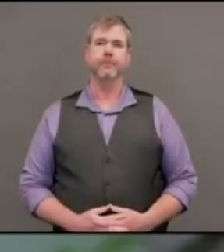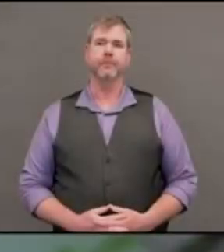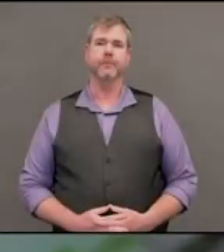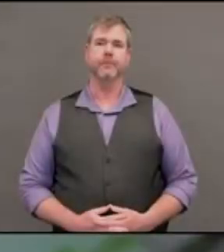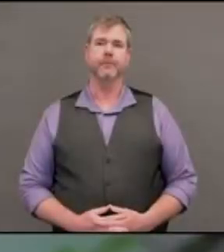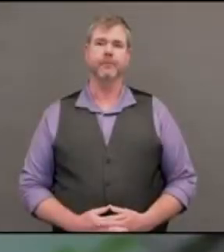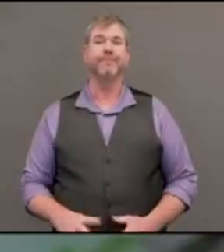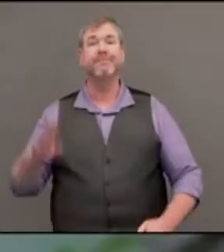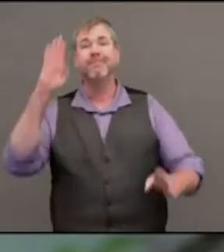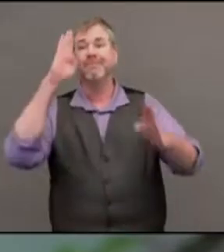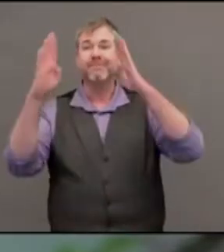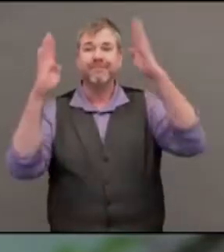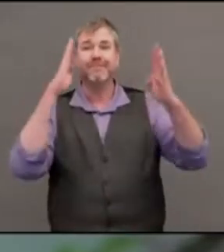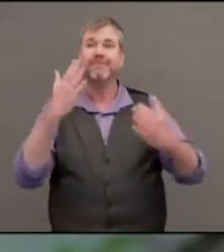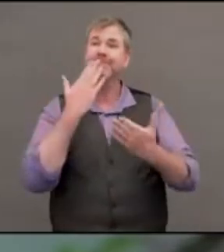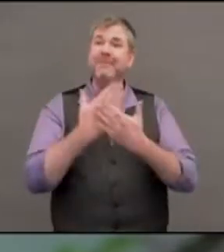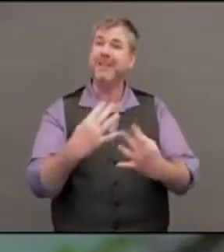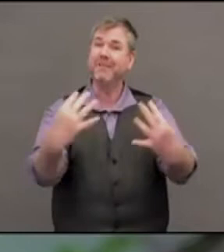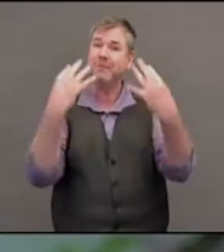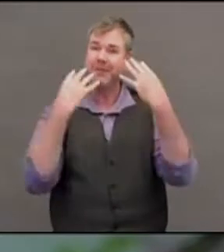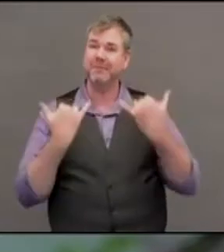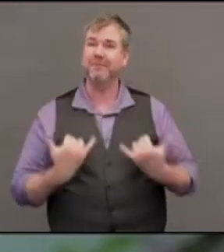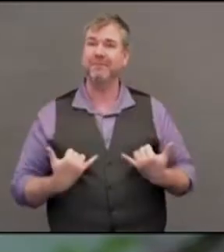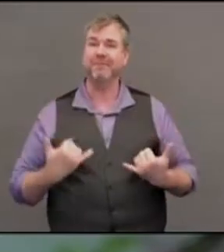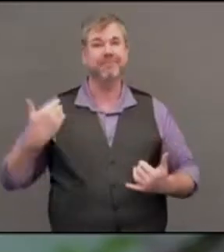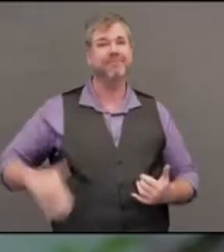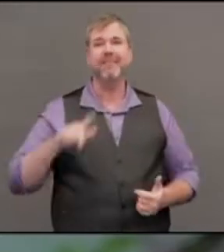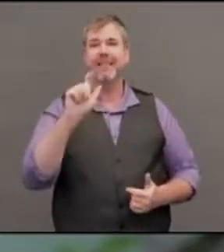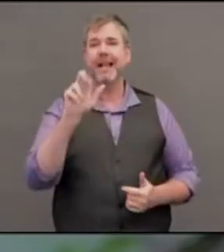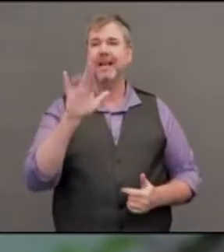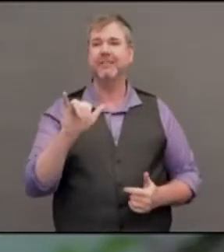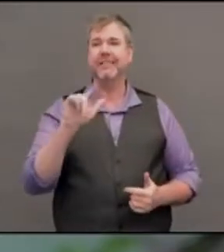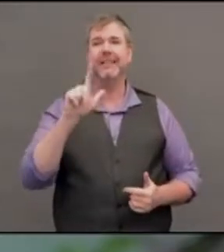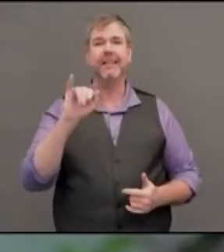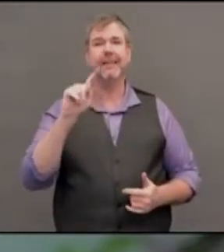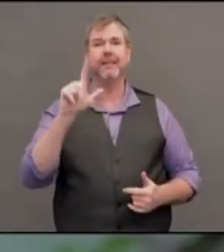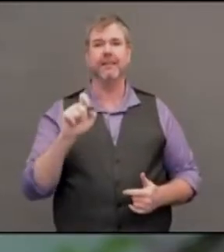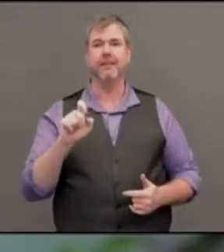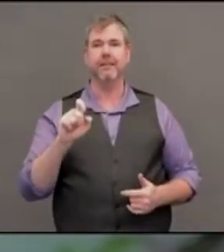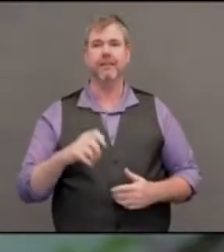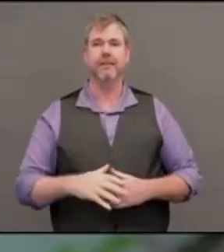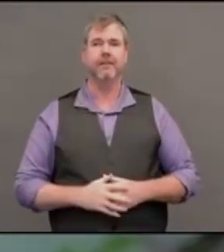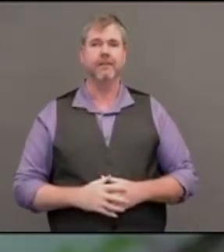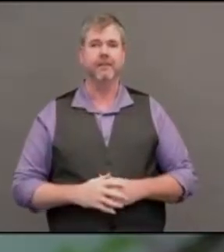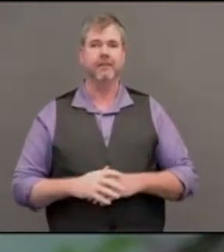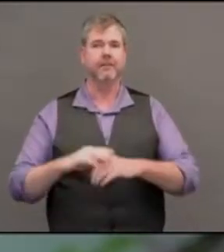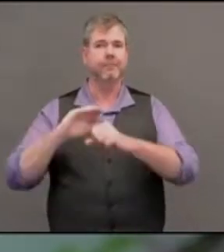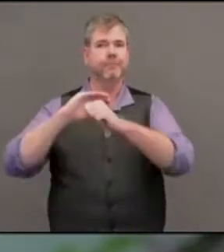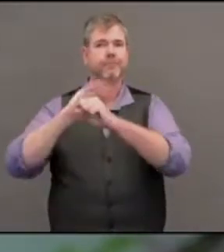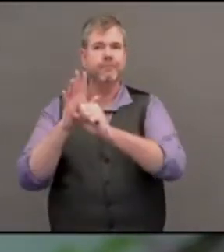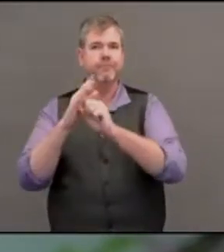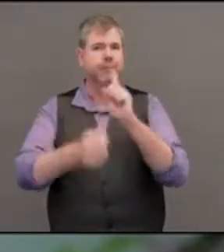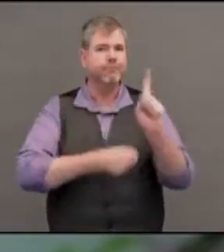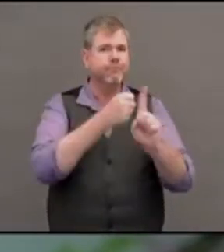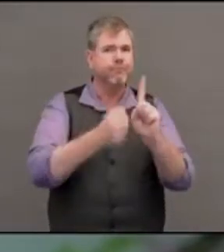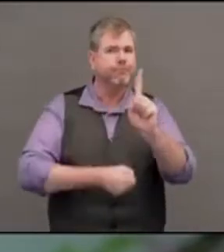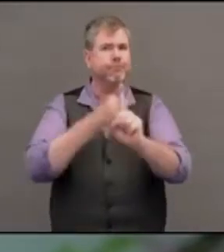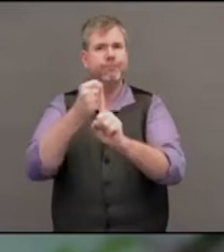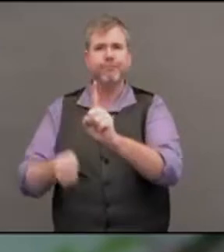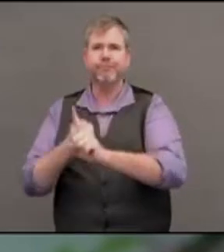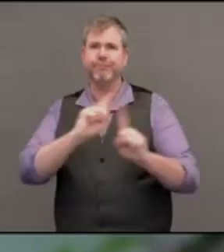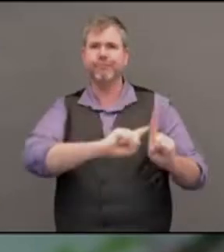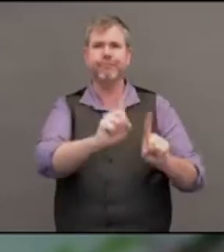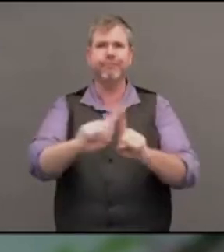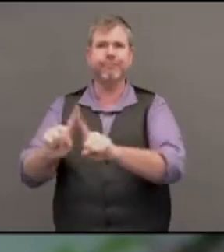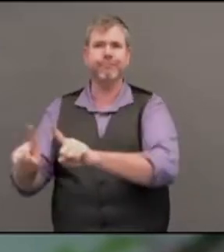Hi everybody, thank you for joining us. I'm Larry Little. COVID-19 has impacted all of us in some kind of way, but some communities have been hit harder than